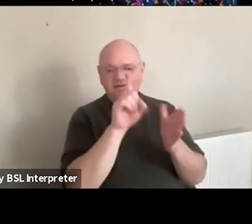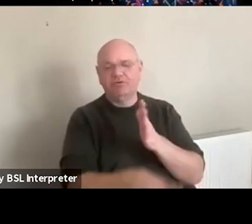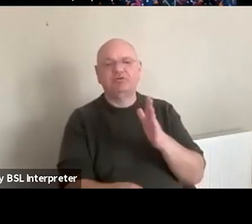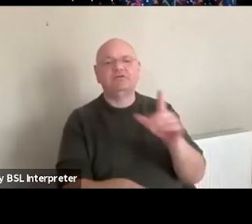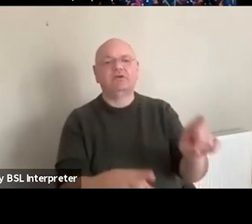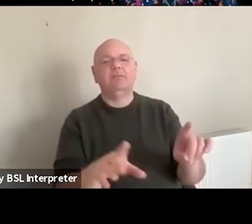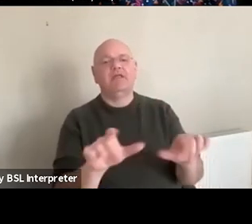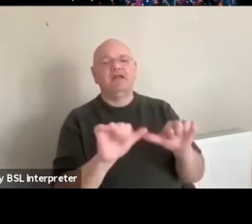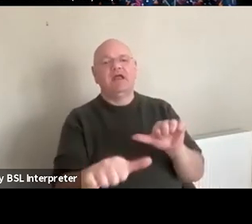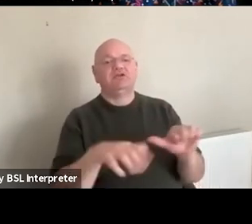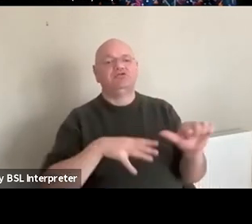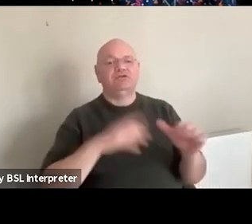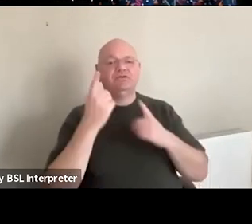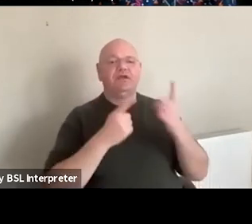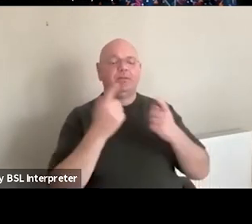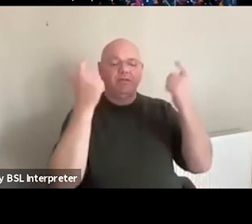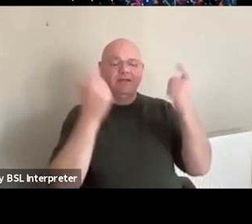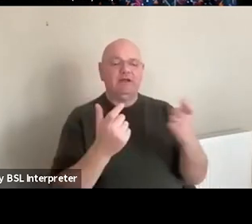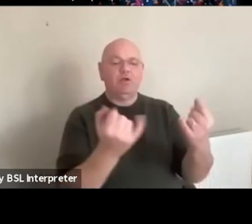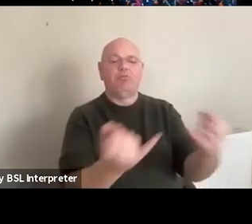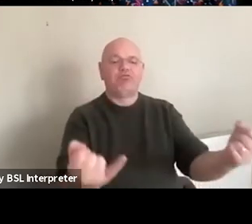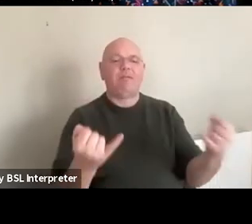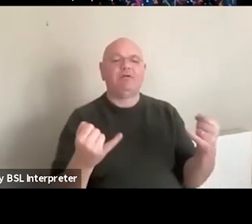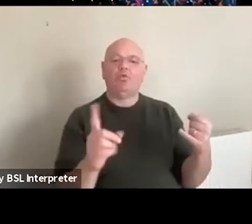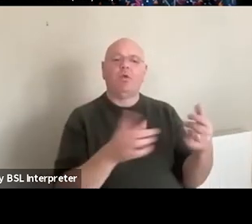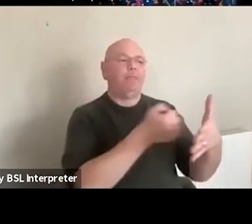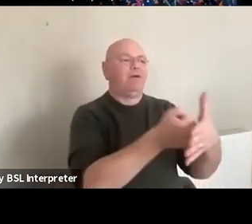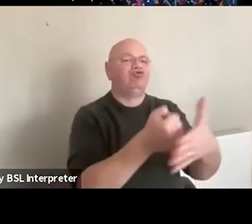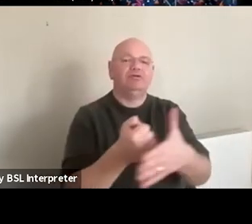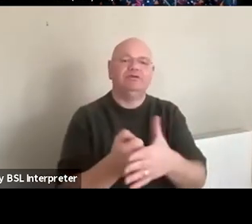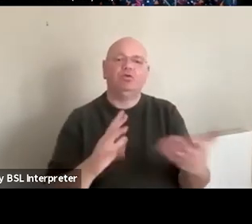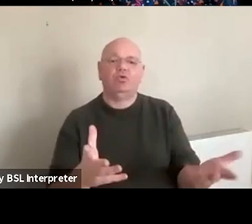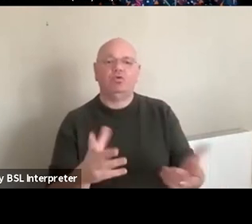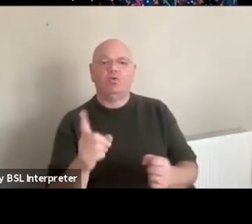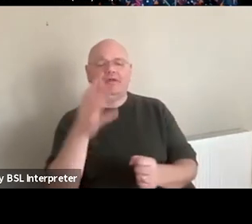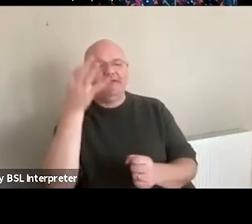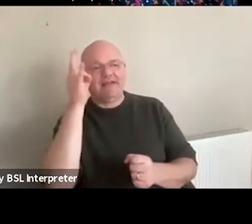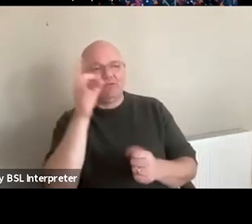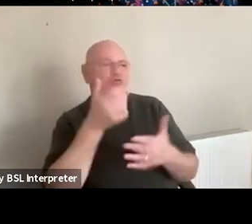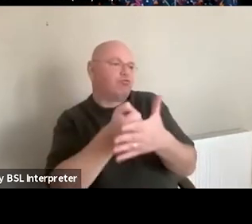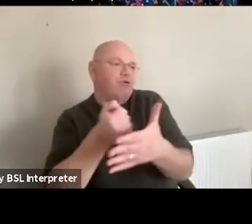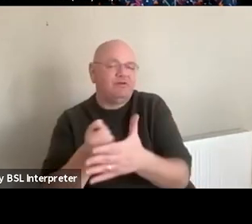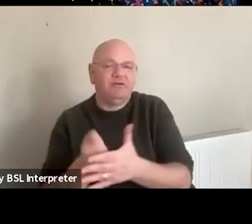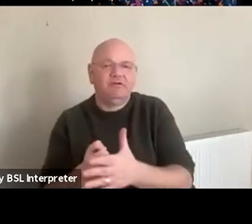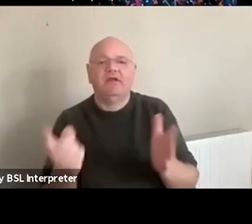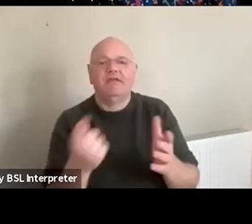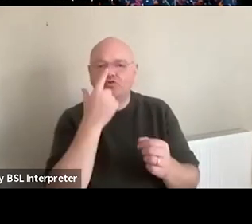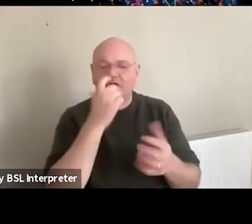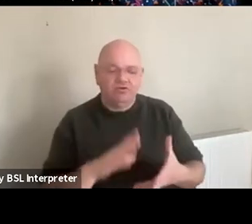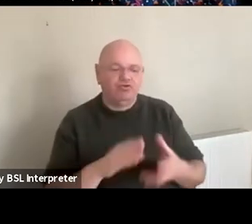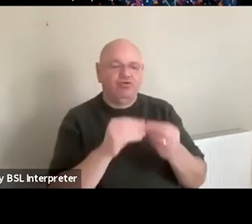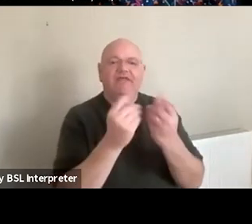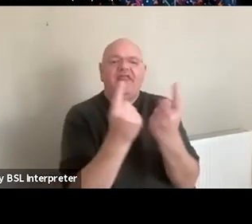what legal parameters you're working within, or what kind of what council parameters you're working within, Keith, and then you can build the thing, I think, afterwards. Thank